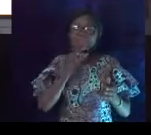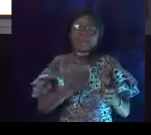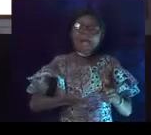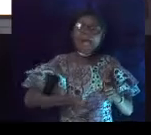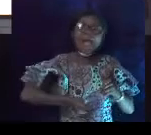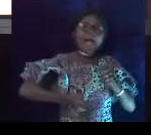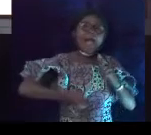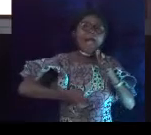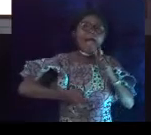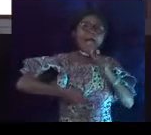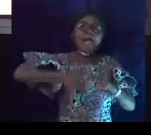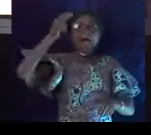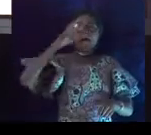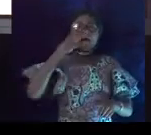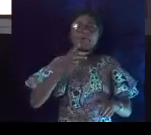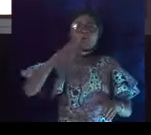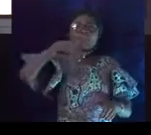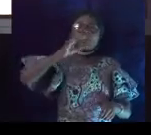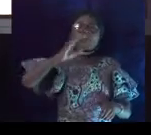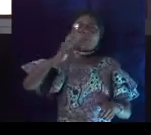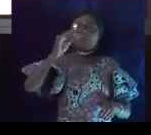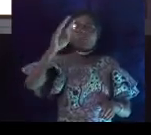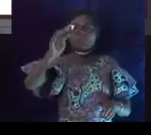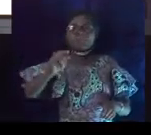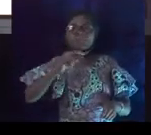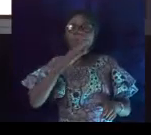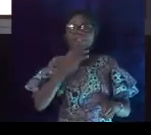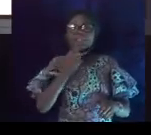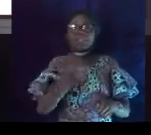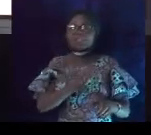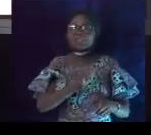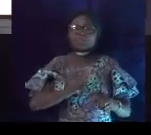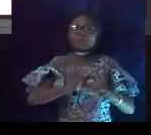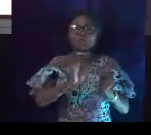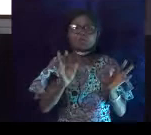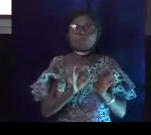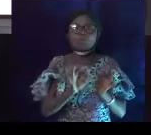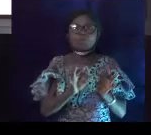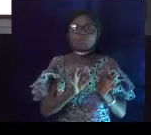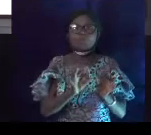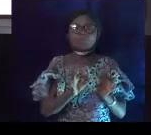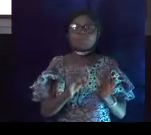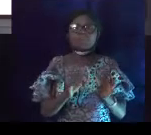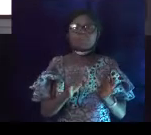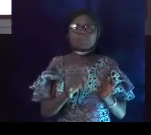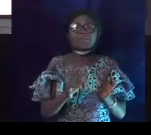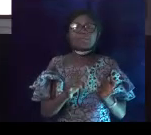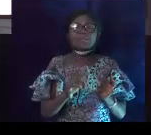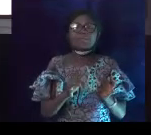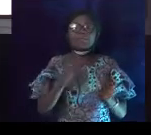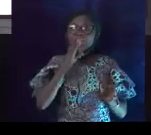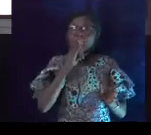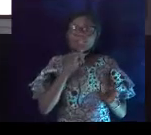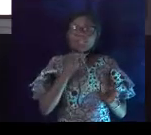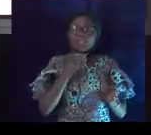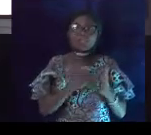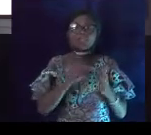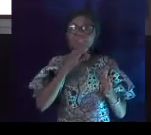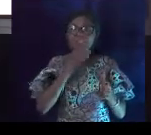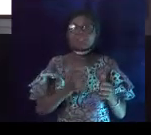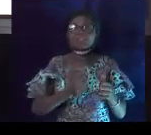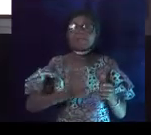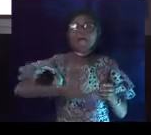a day-old chick eats high protein starter. High protein starter ration in a crumble form.